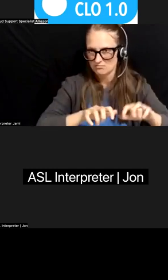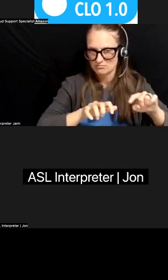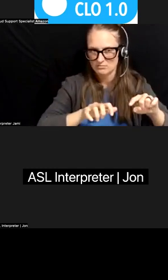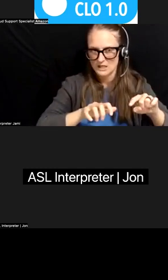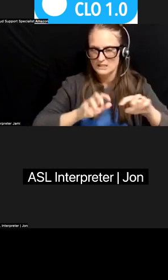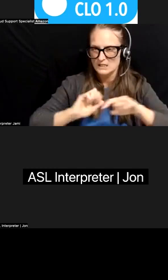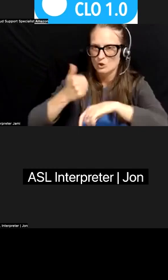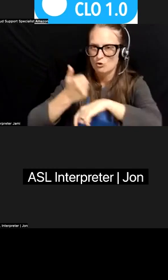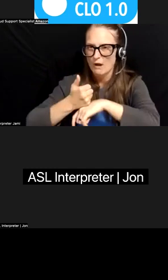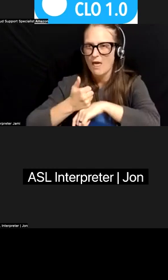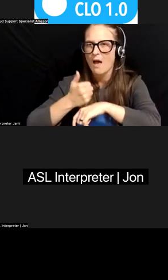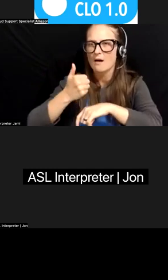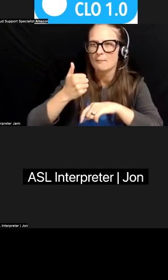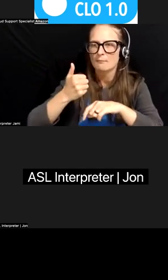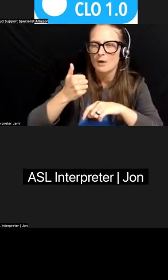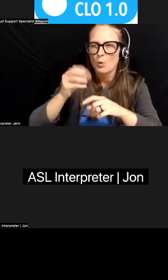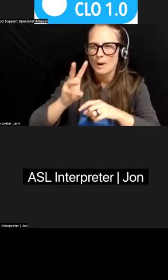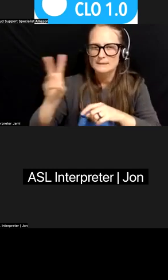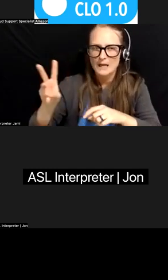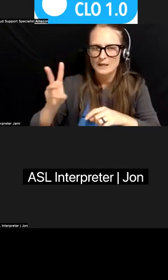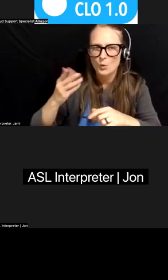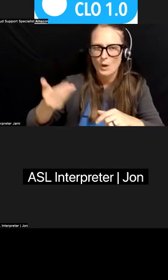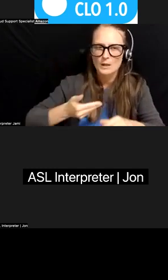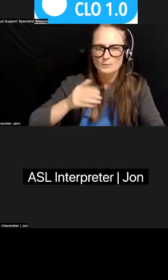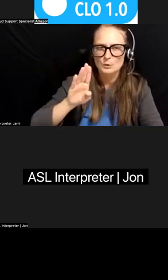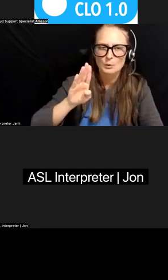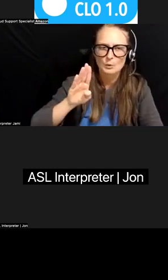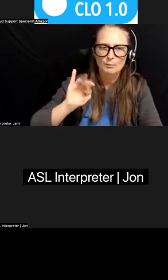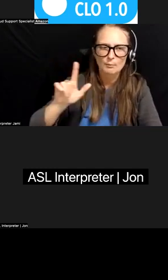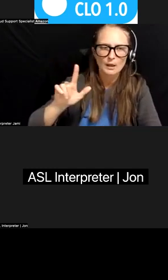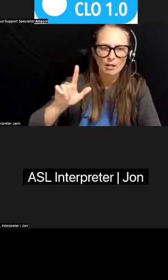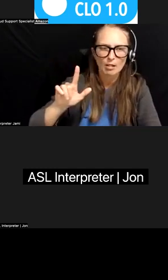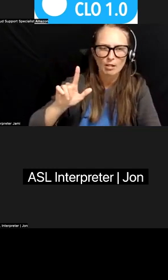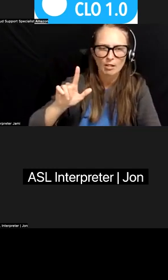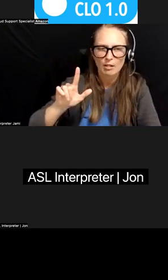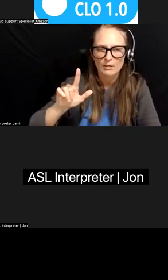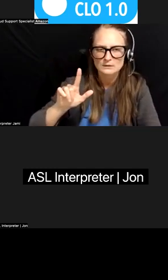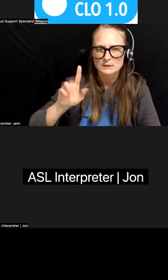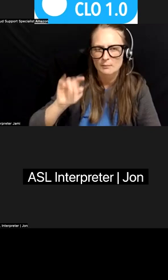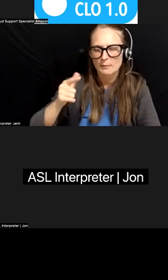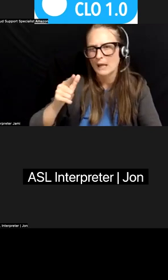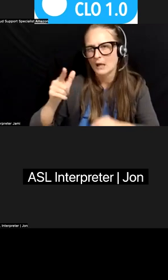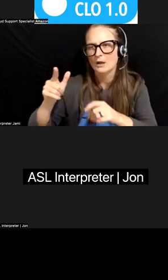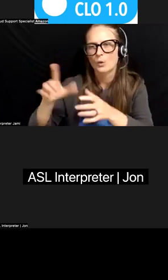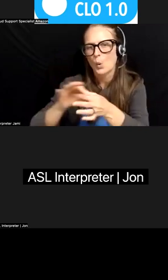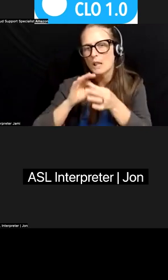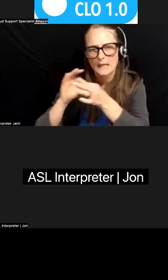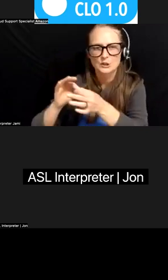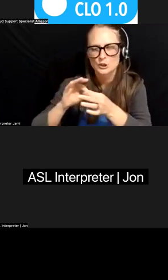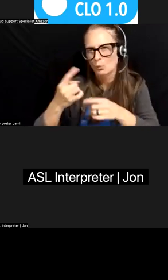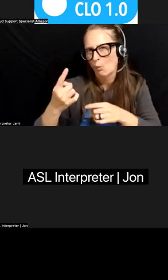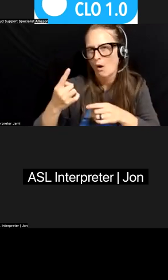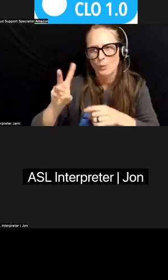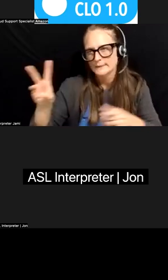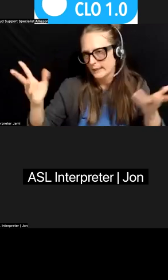welcome to Bill Biggs Correlation 1 site. That's all. Again, just pay attention what I just did. I